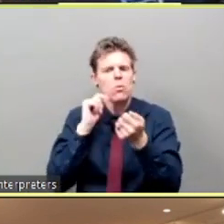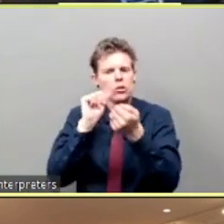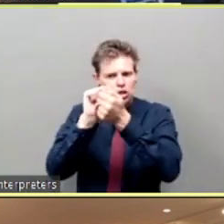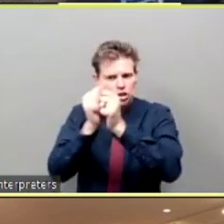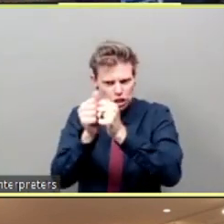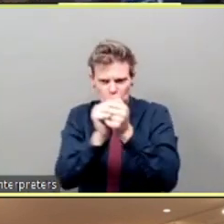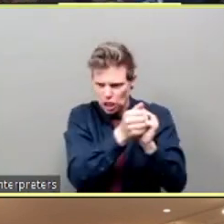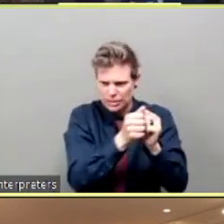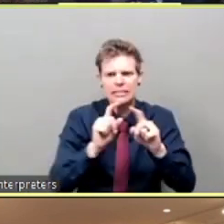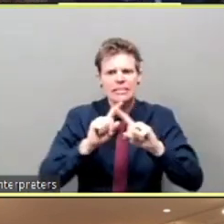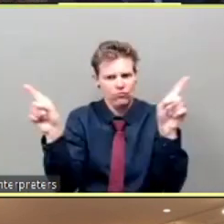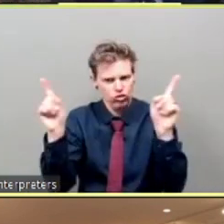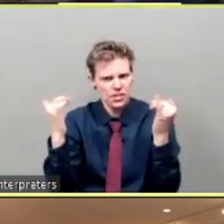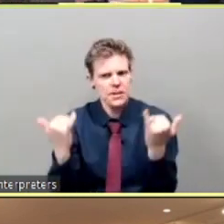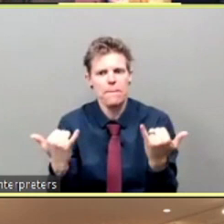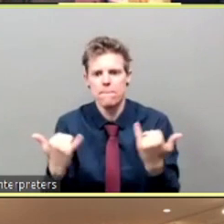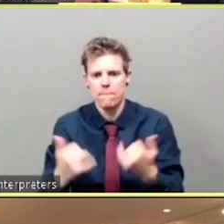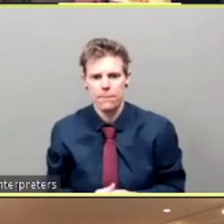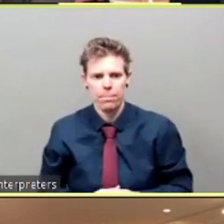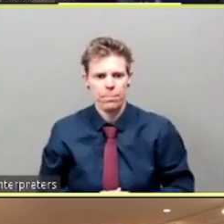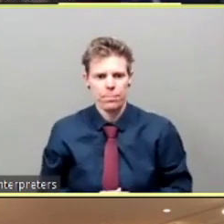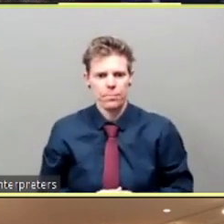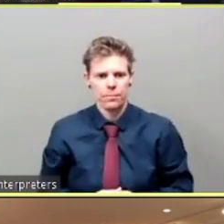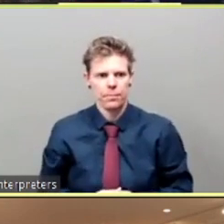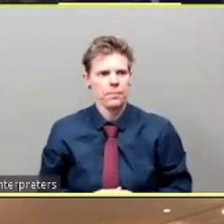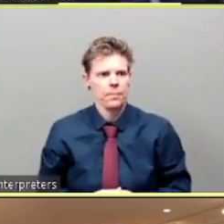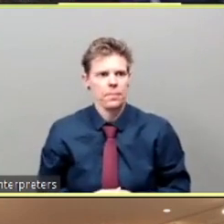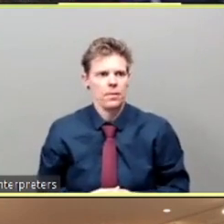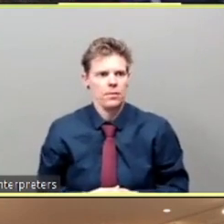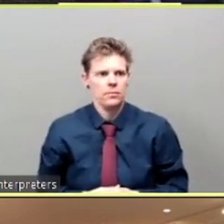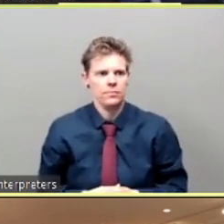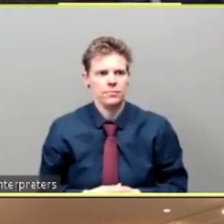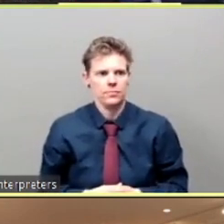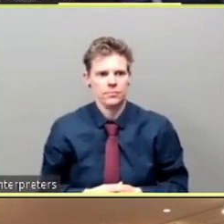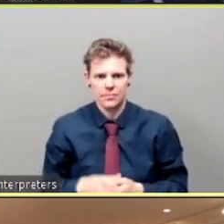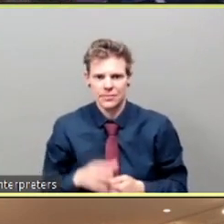start with the things in the yellow boxes.